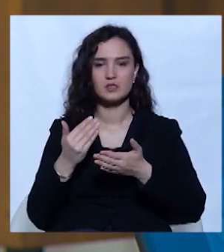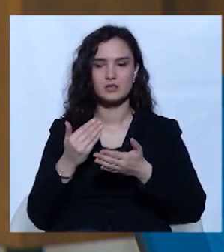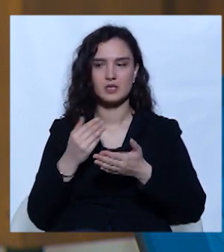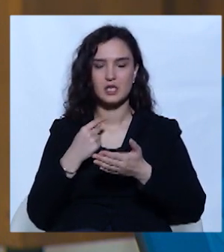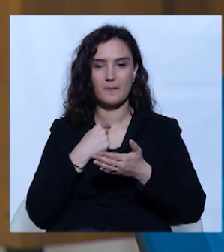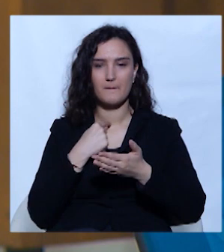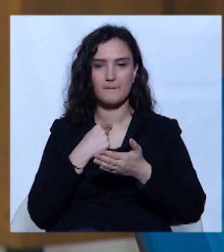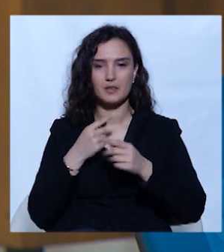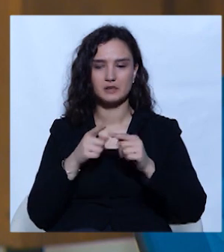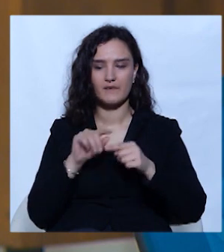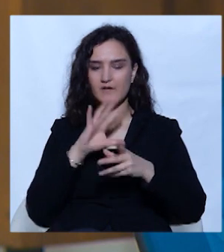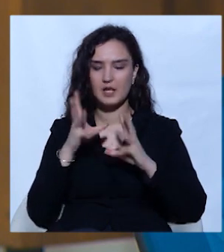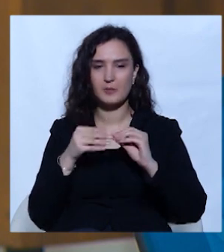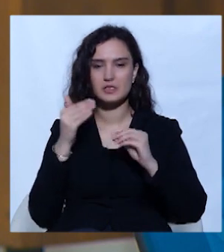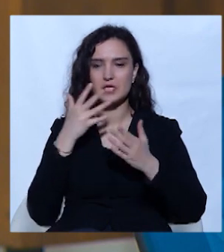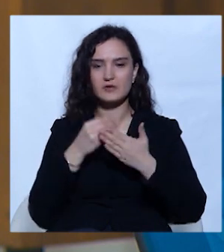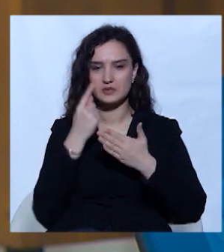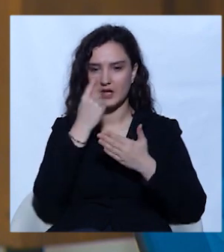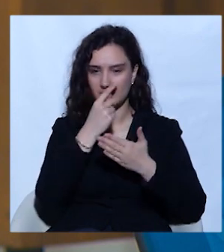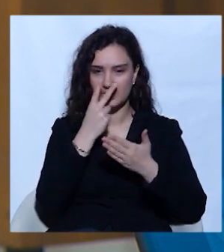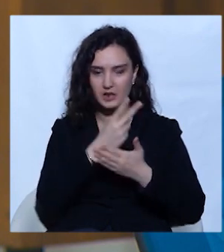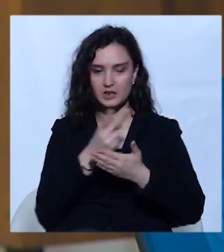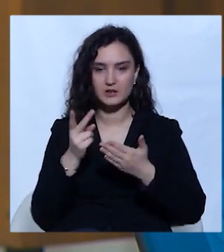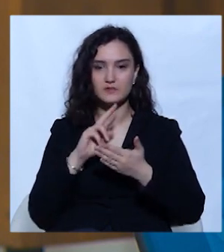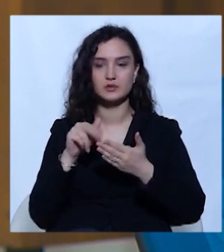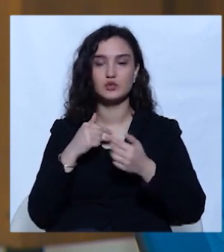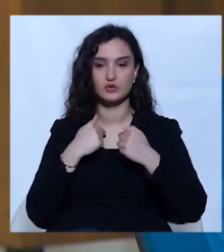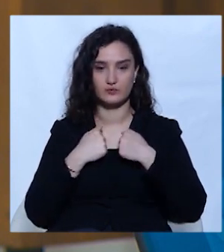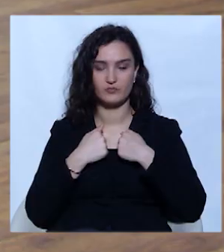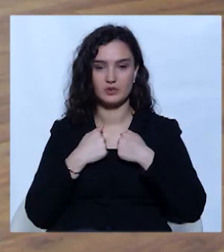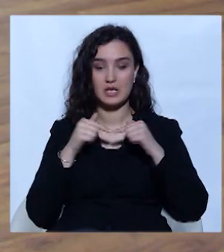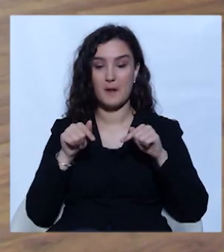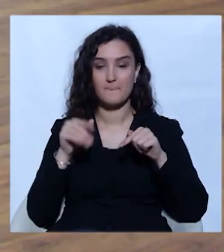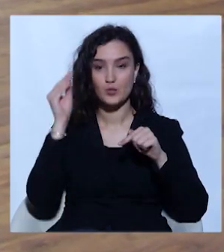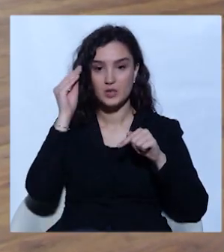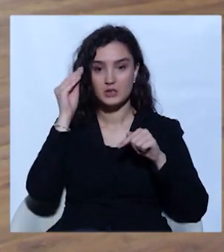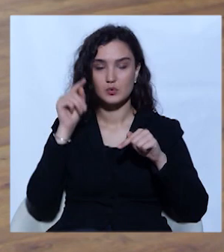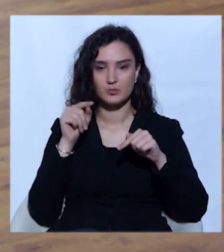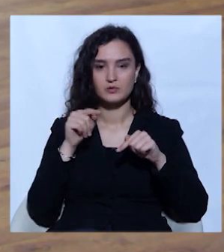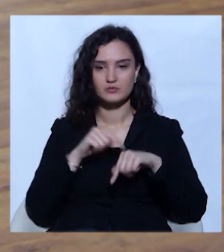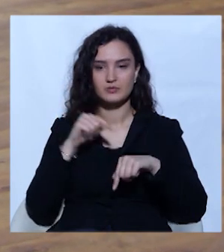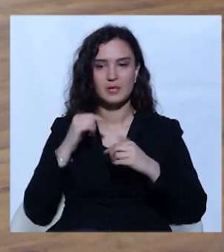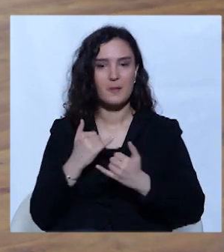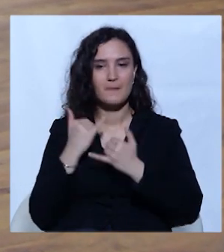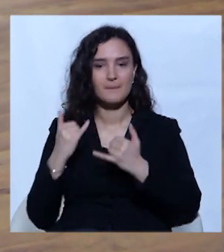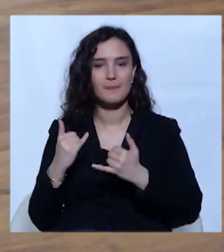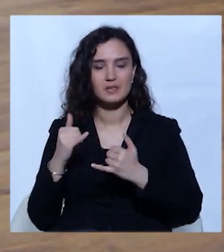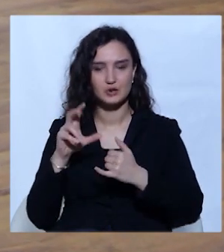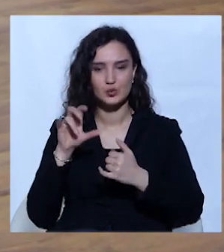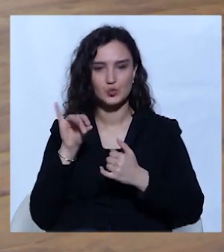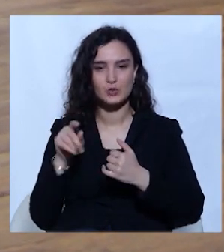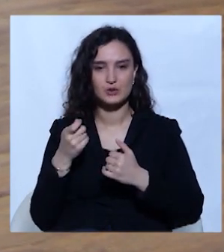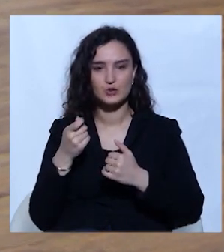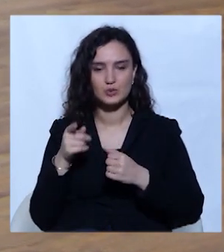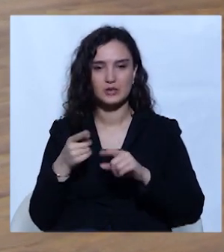at everything through his eyes, and then we can sort of, at that point, empathize with Julian a little bit,